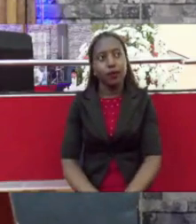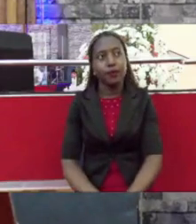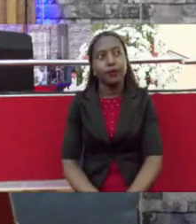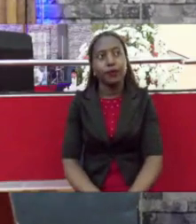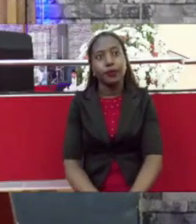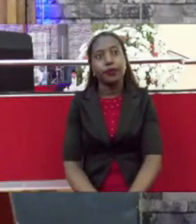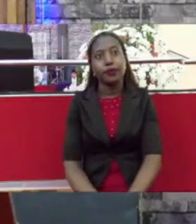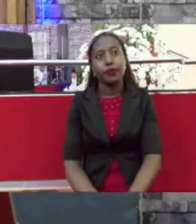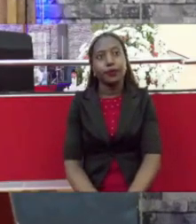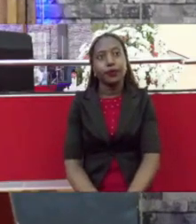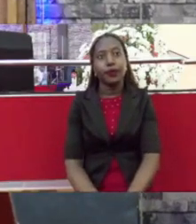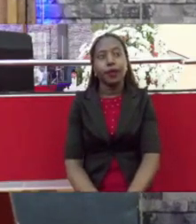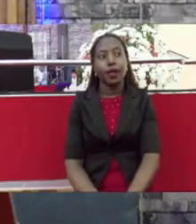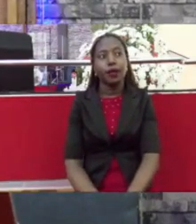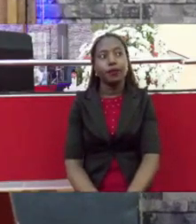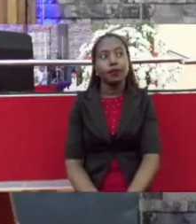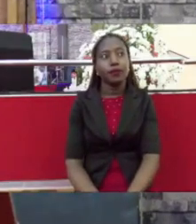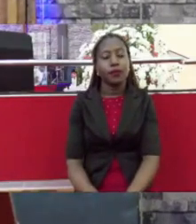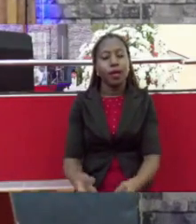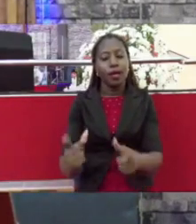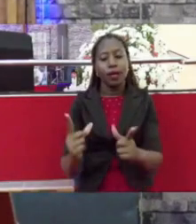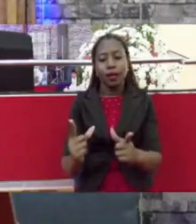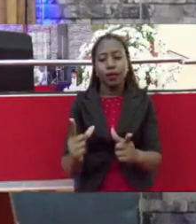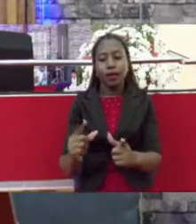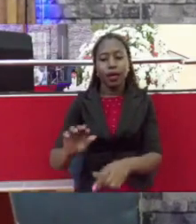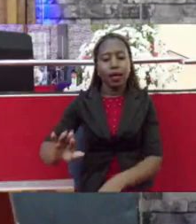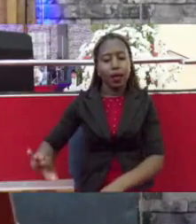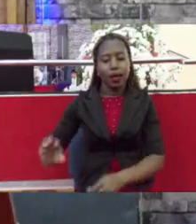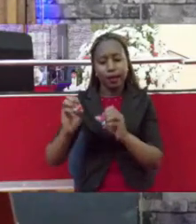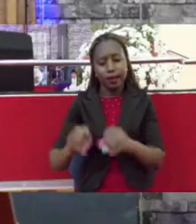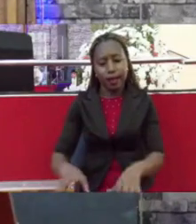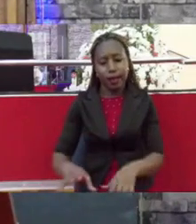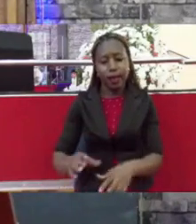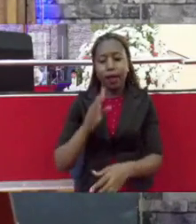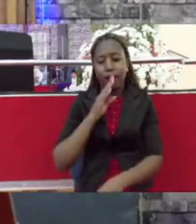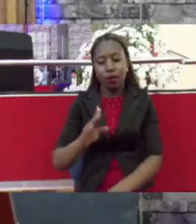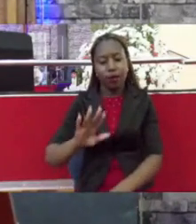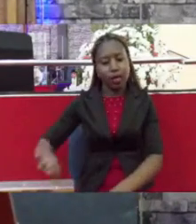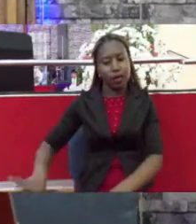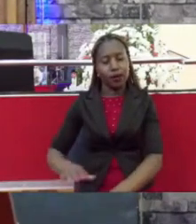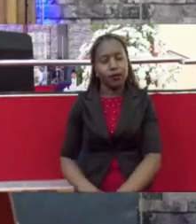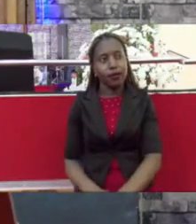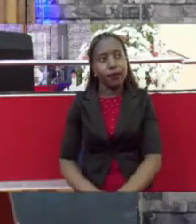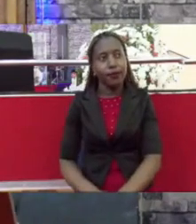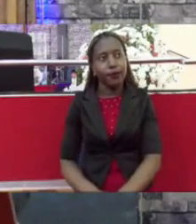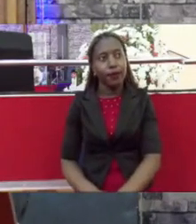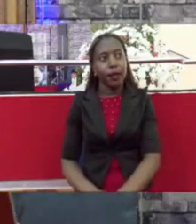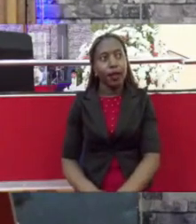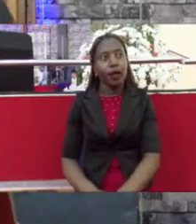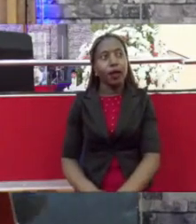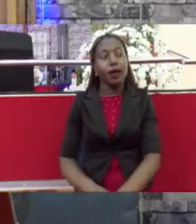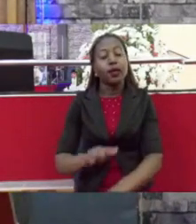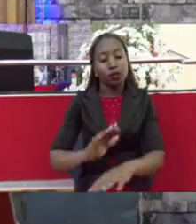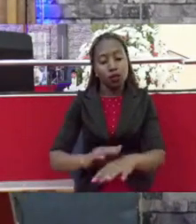mabaki yaliyobaki. Let nothing be wasted. Hakuna chochote ambacho kitaweza kutupiliwa. And it's comforting to know that our God is